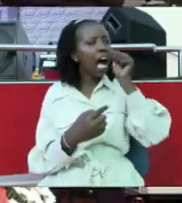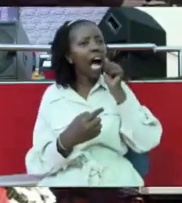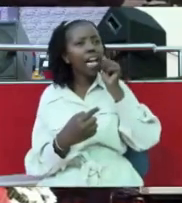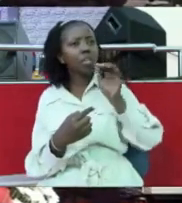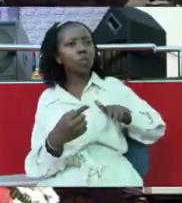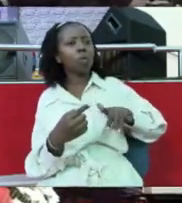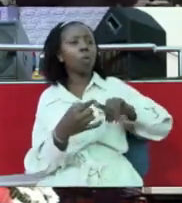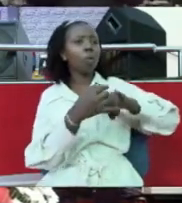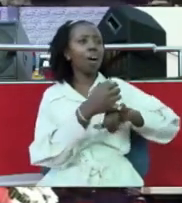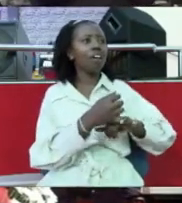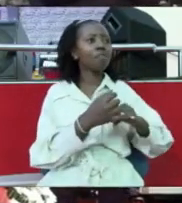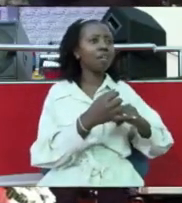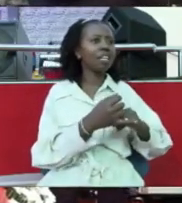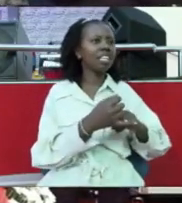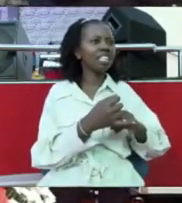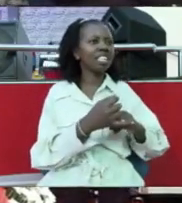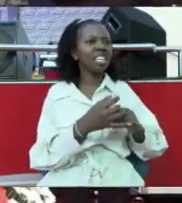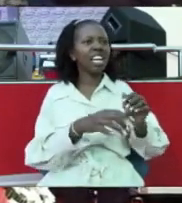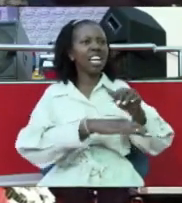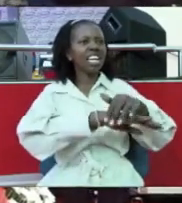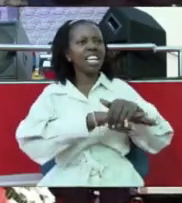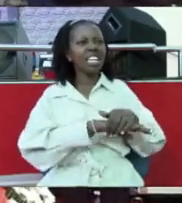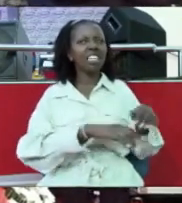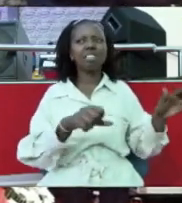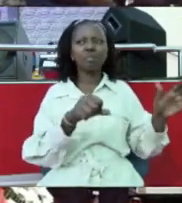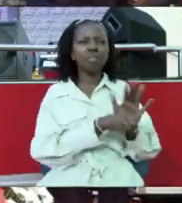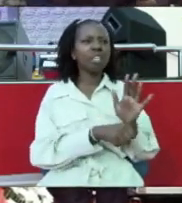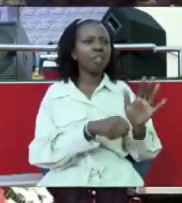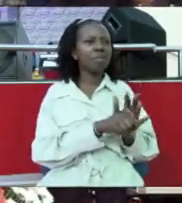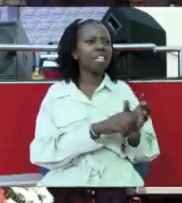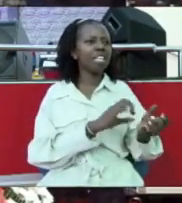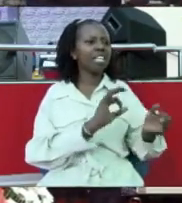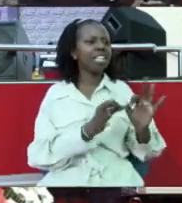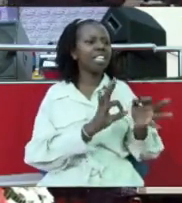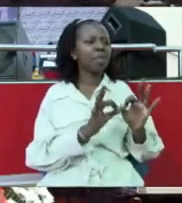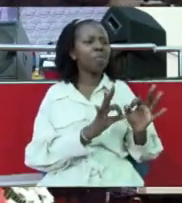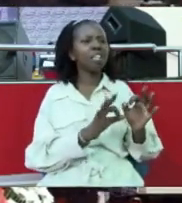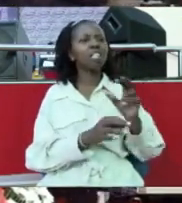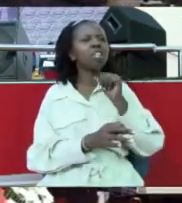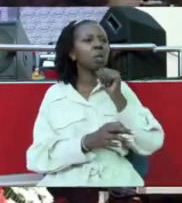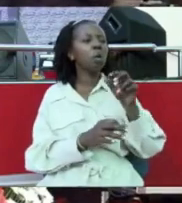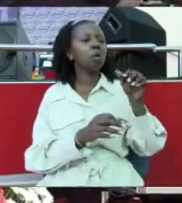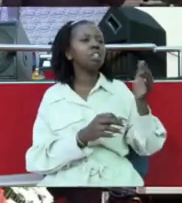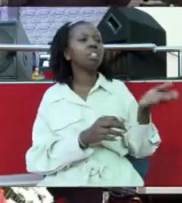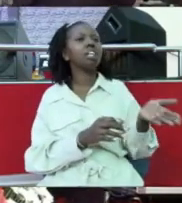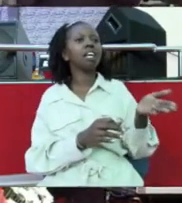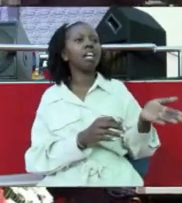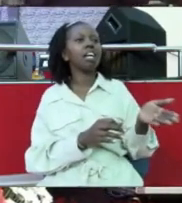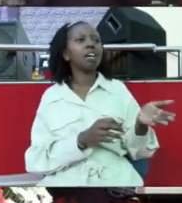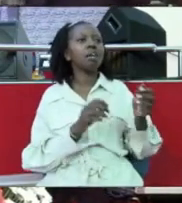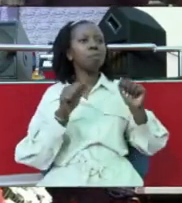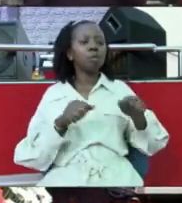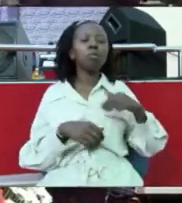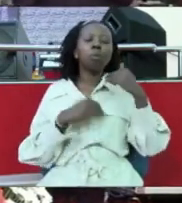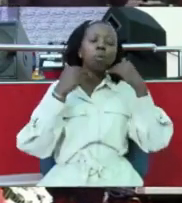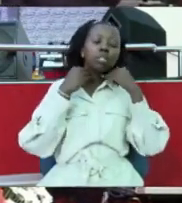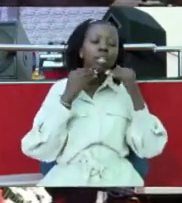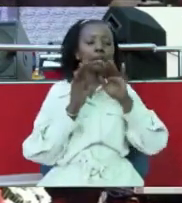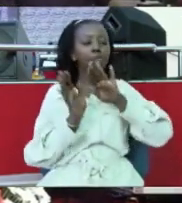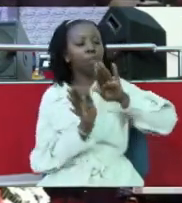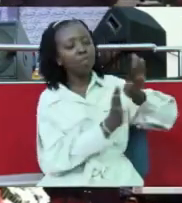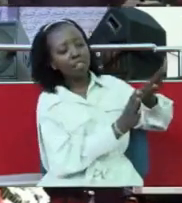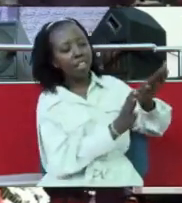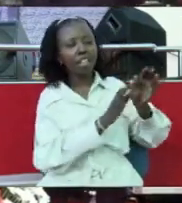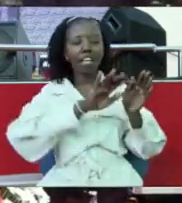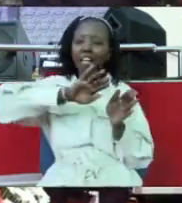mingi. When the English interpretation ikakosekana. Kwa hivyo ukalala umeangalia pande ile na huyo mwingine akalala ameangalia pande ile